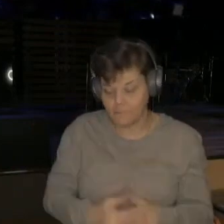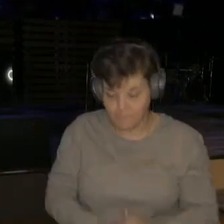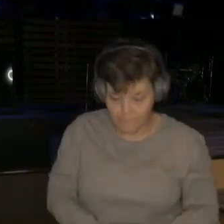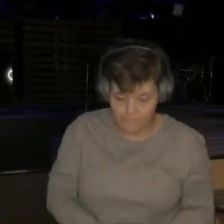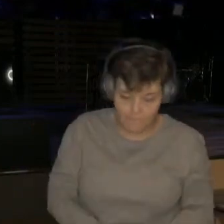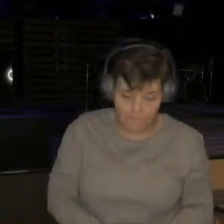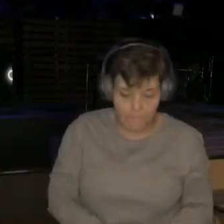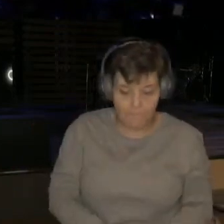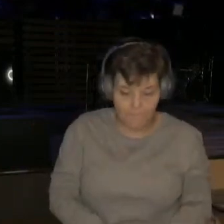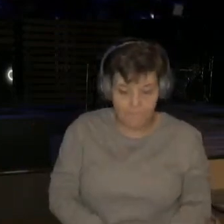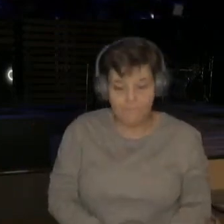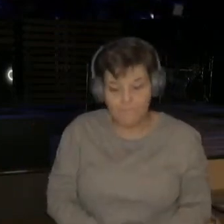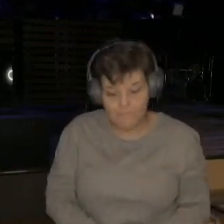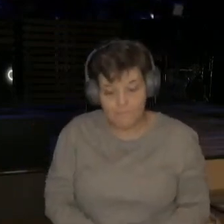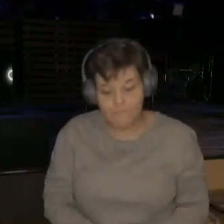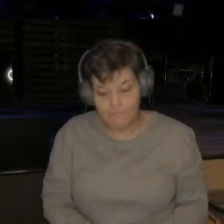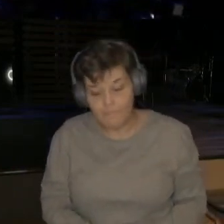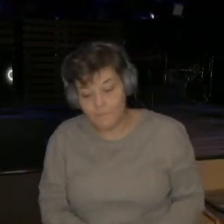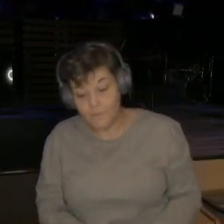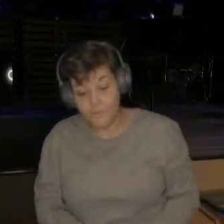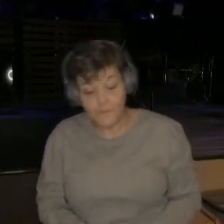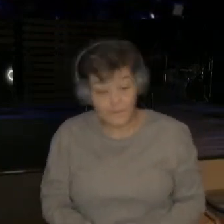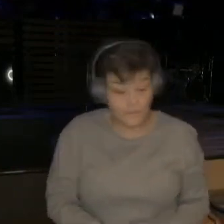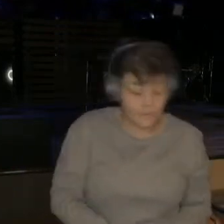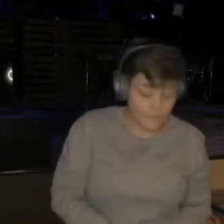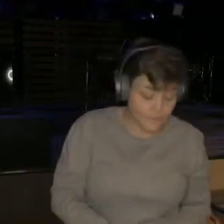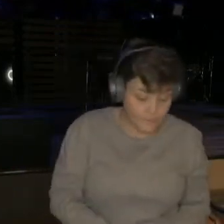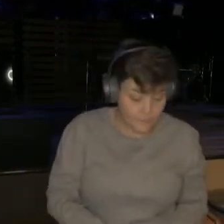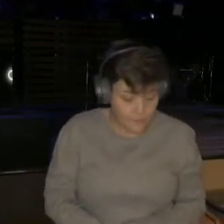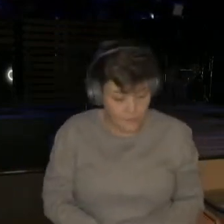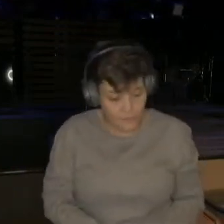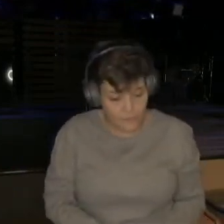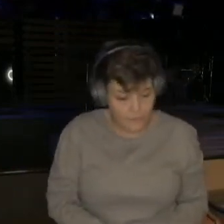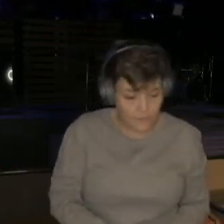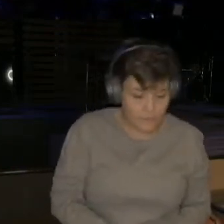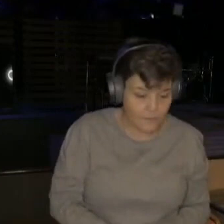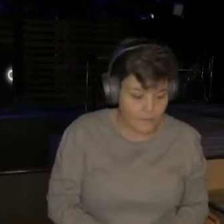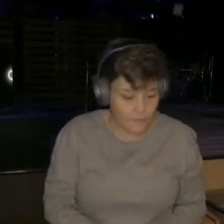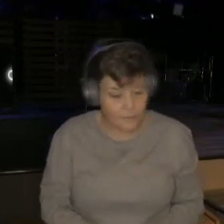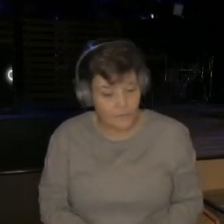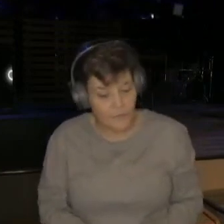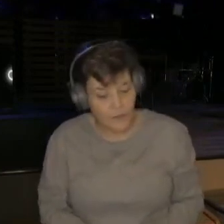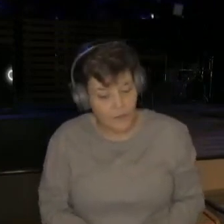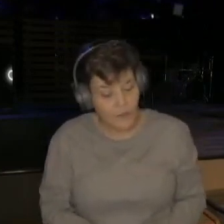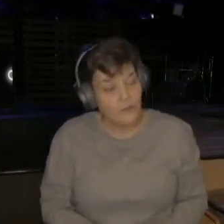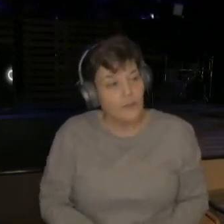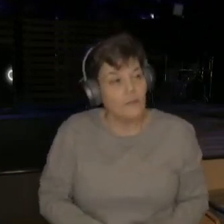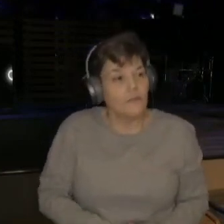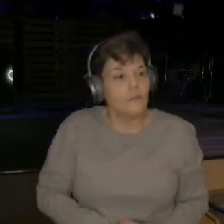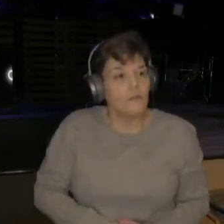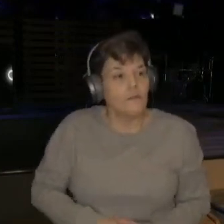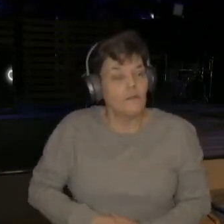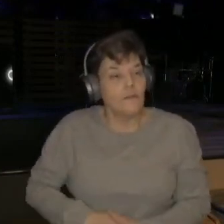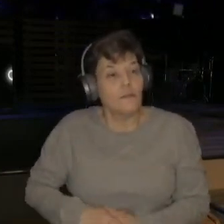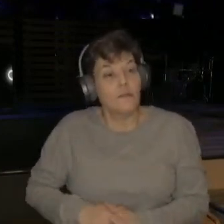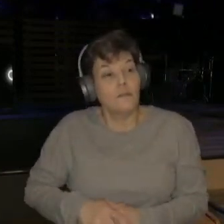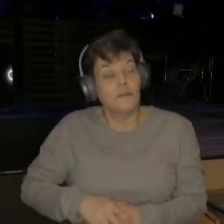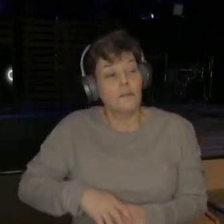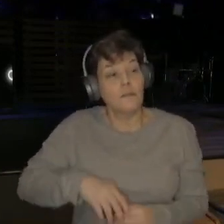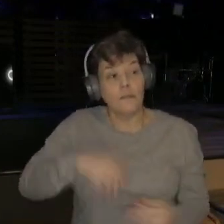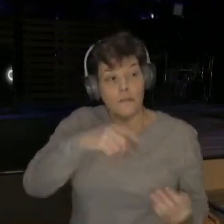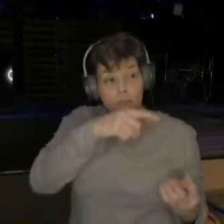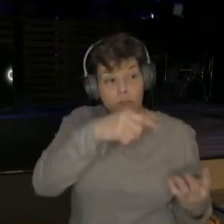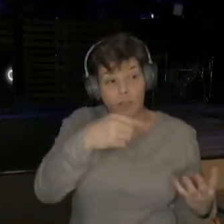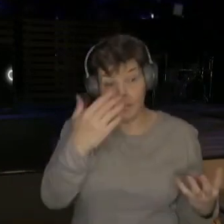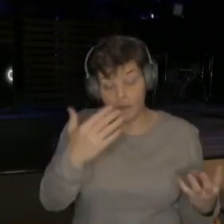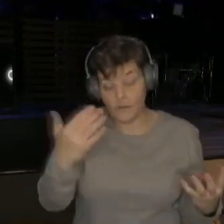None of the four things brought to the son were necessities. They were all meant to honor the son and make